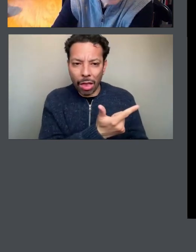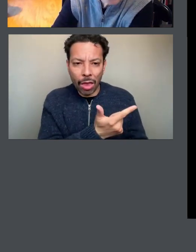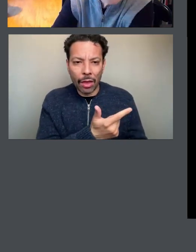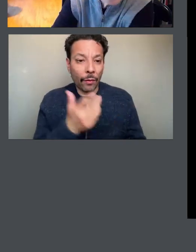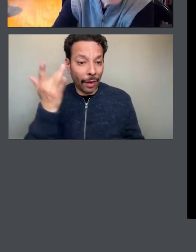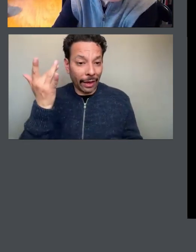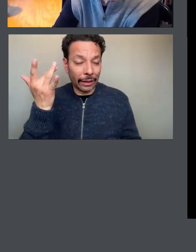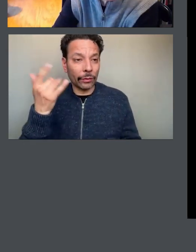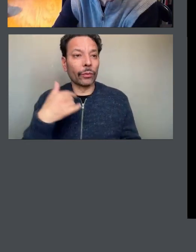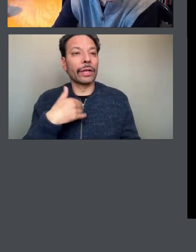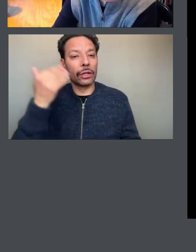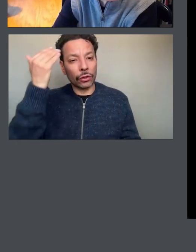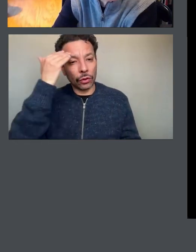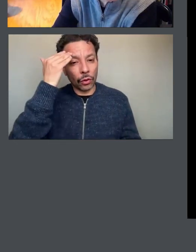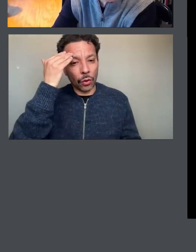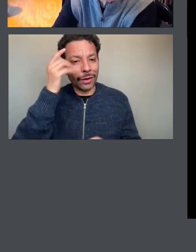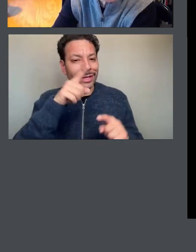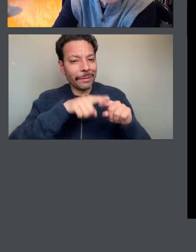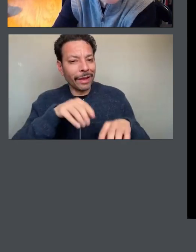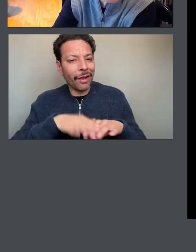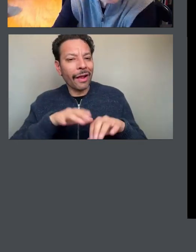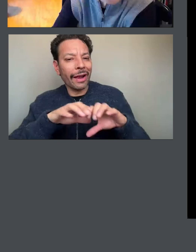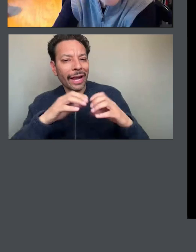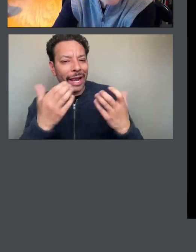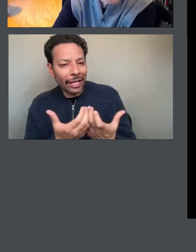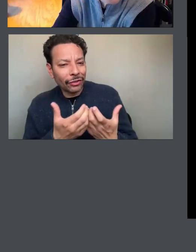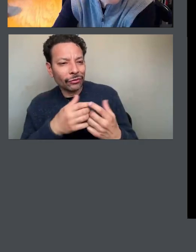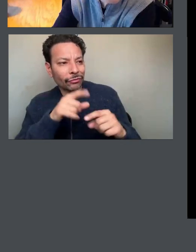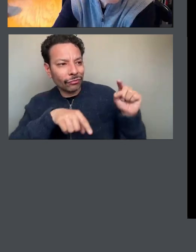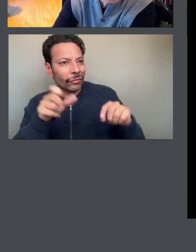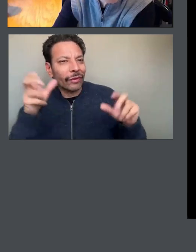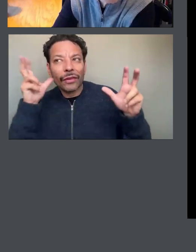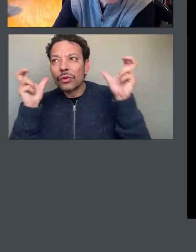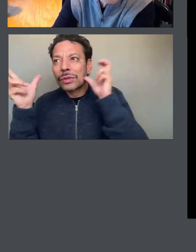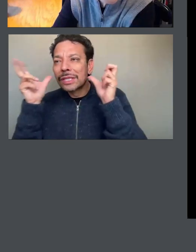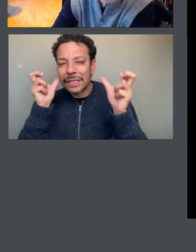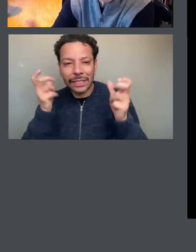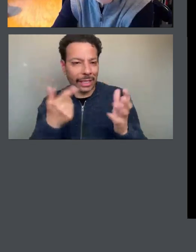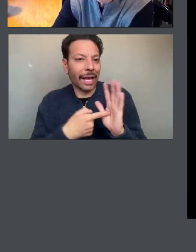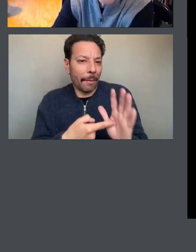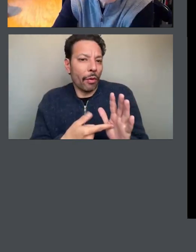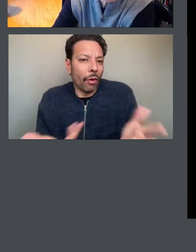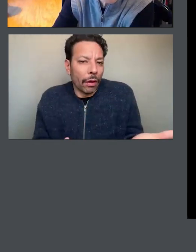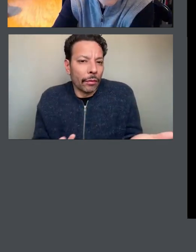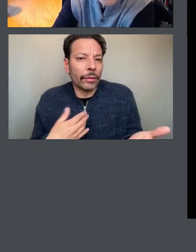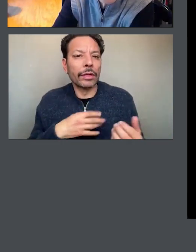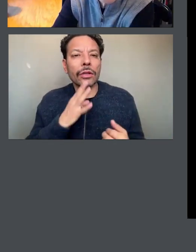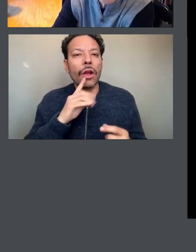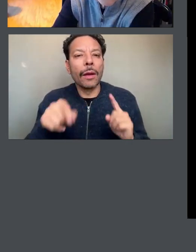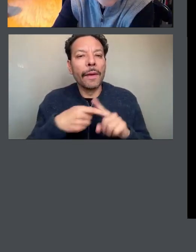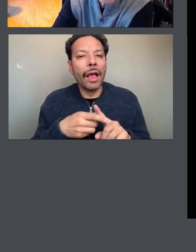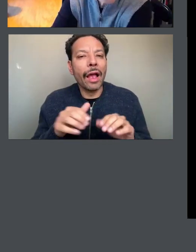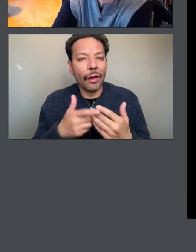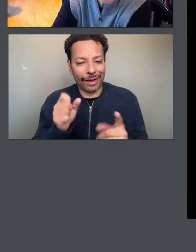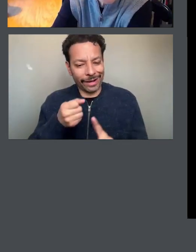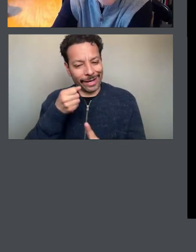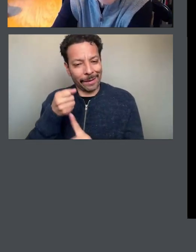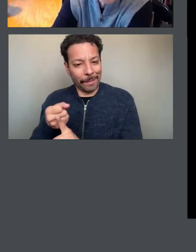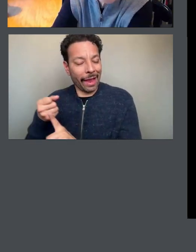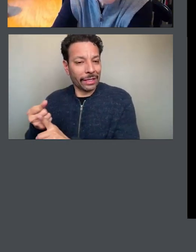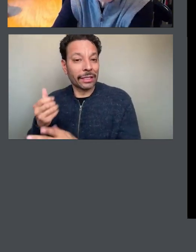because we know it depends on the classroom acoustics, for example. We've talked about how that can impact. Well,